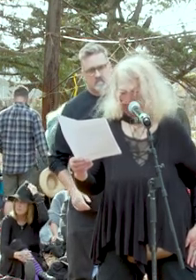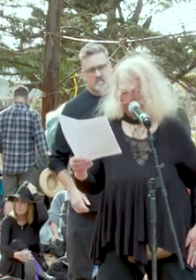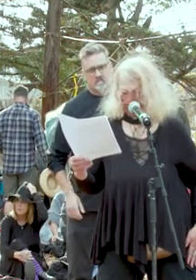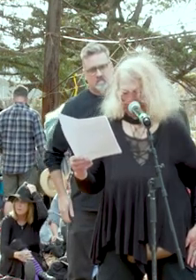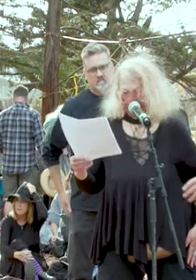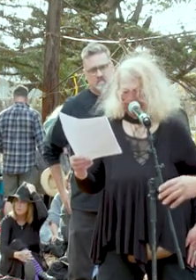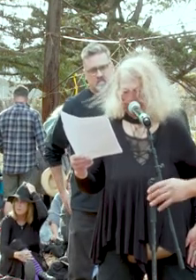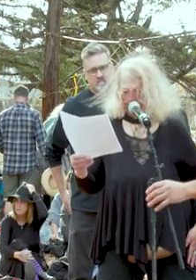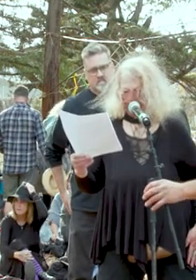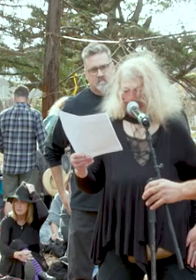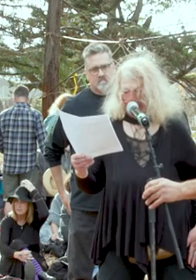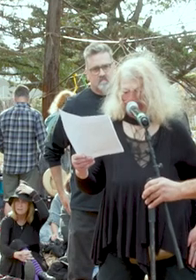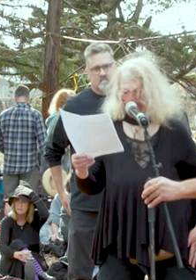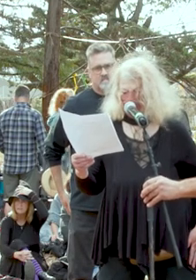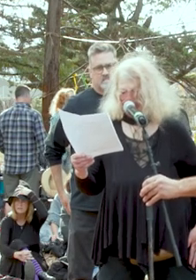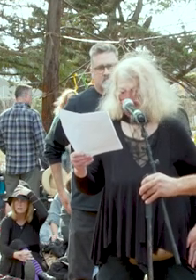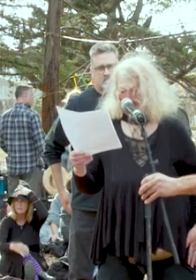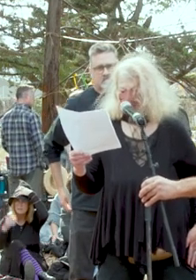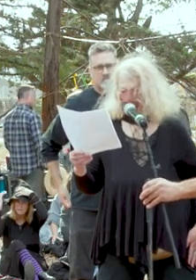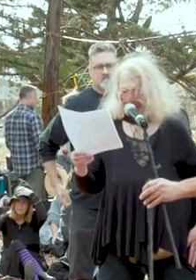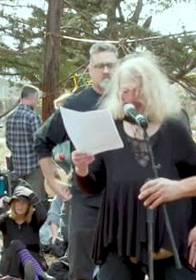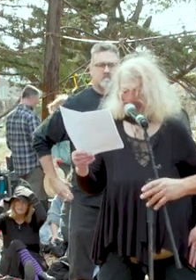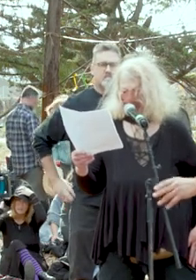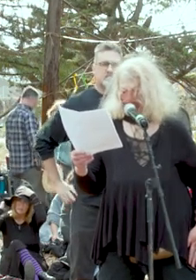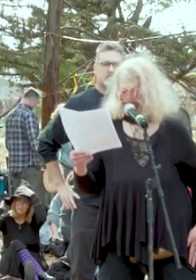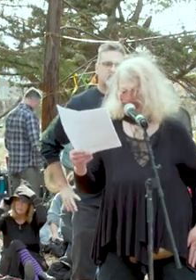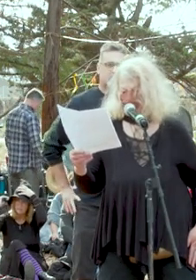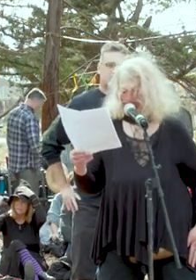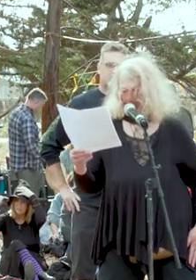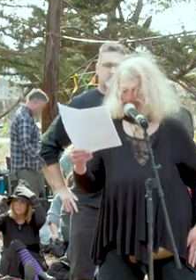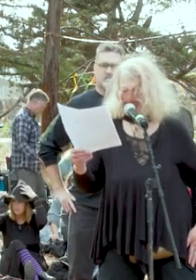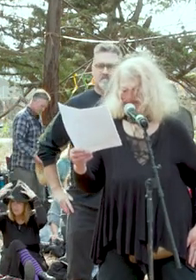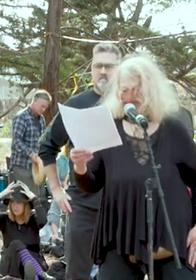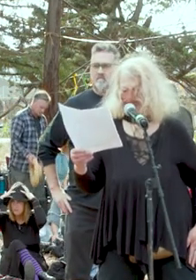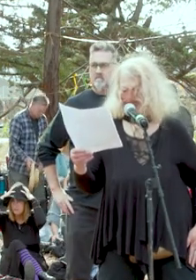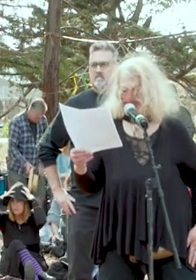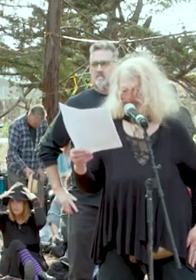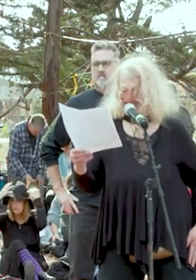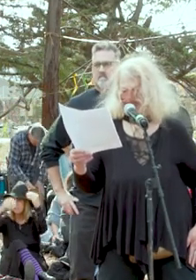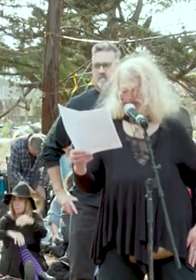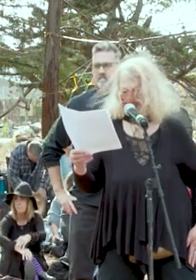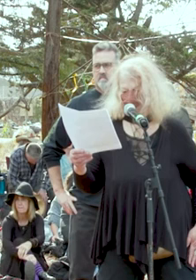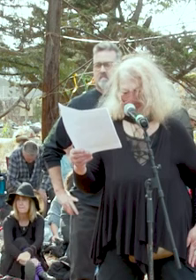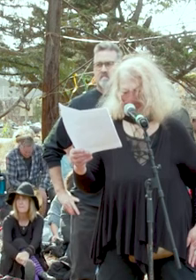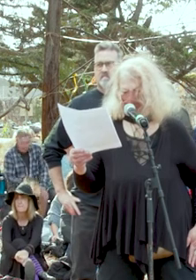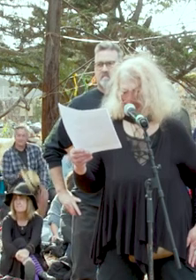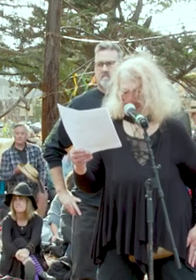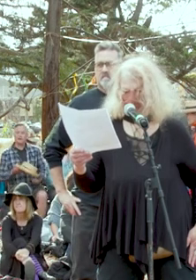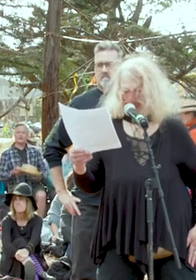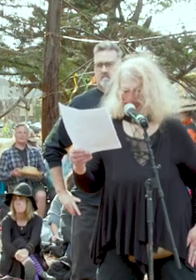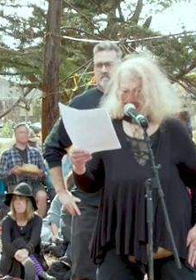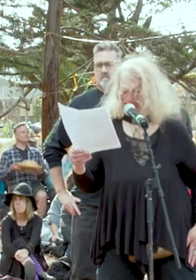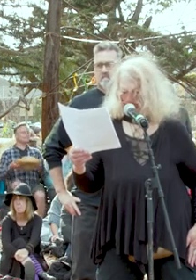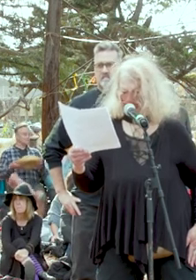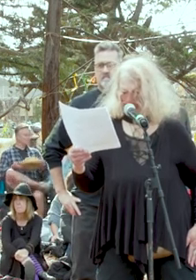Obadelli, Bobby Stein, Bruno Troxo, Carl Wellman, Carol